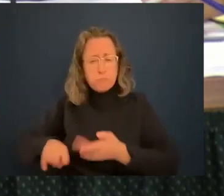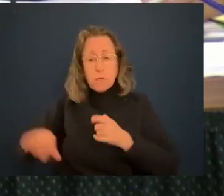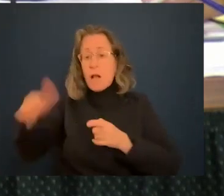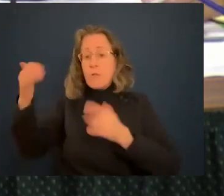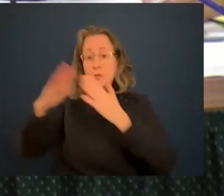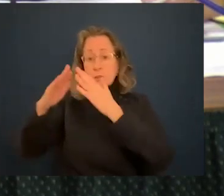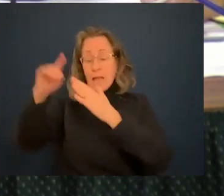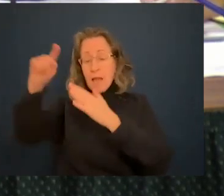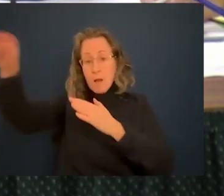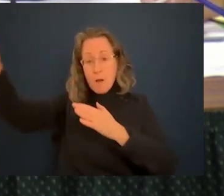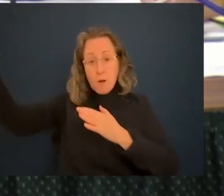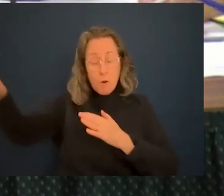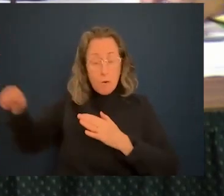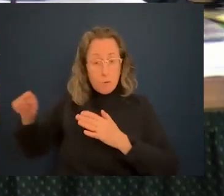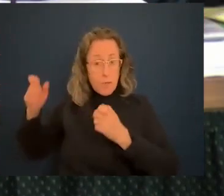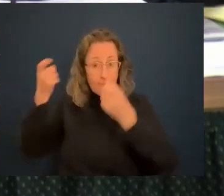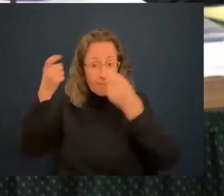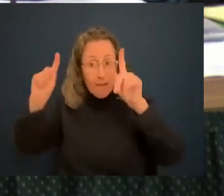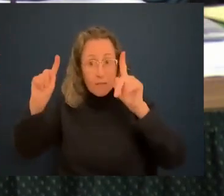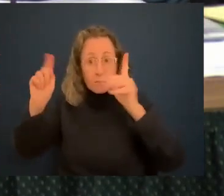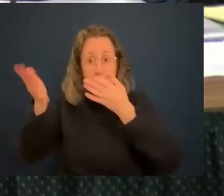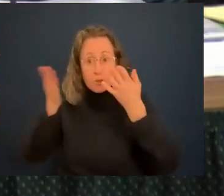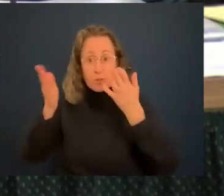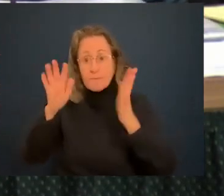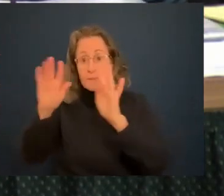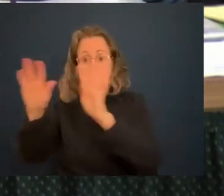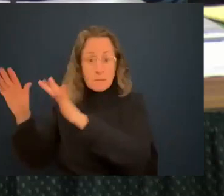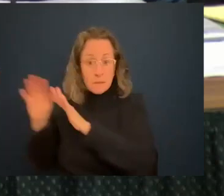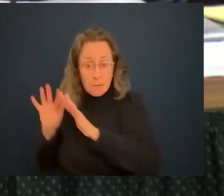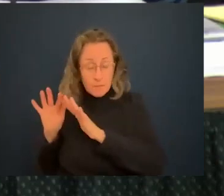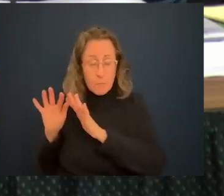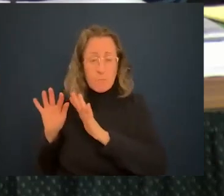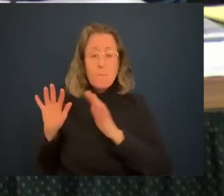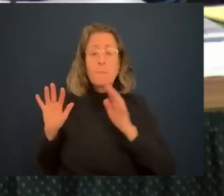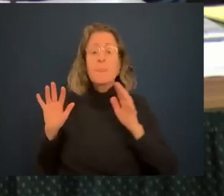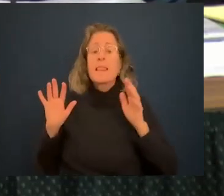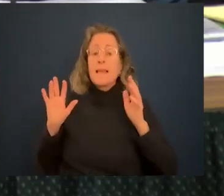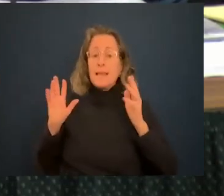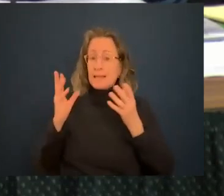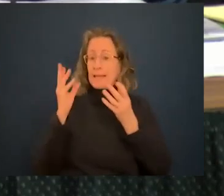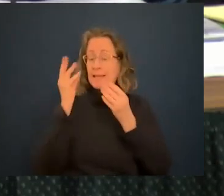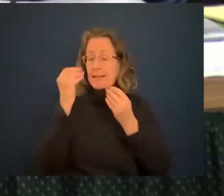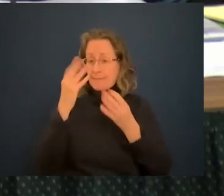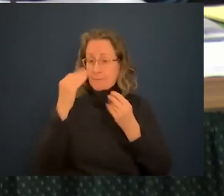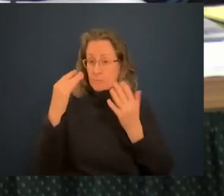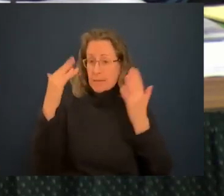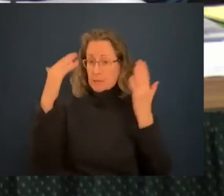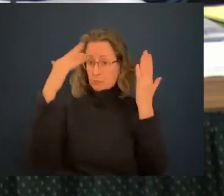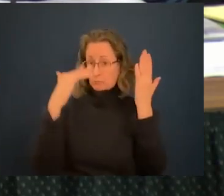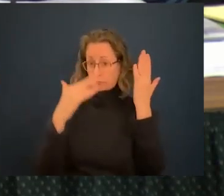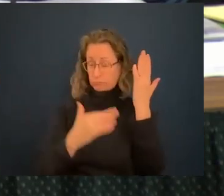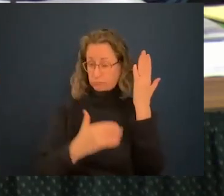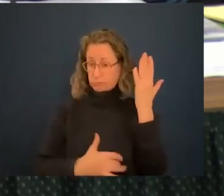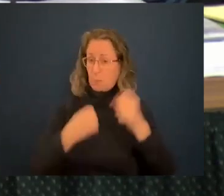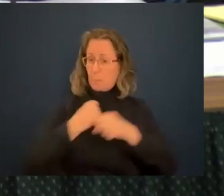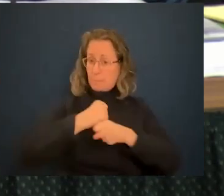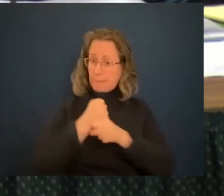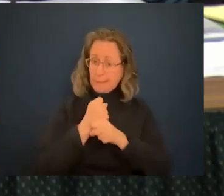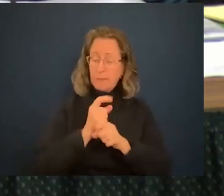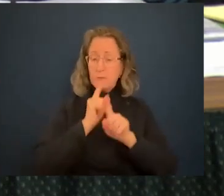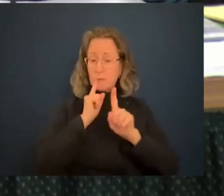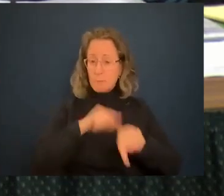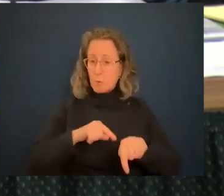then to kind of organize the process by which they are presented in a public meeting